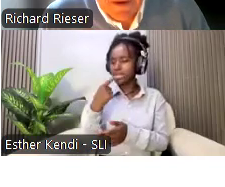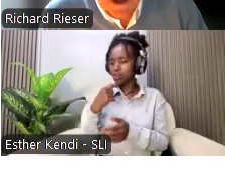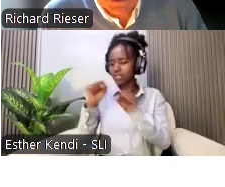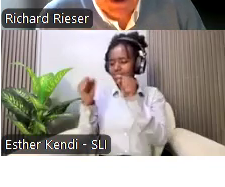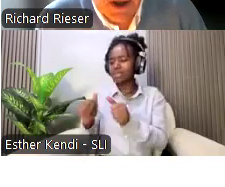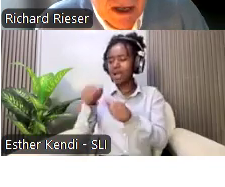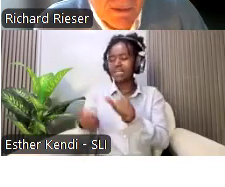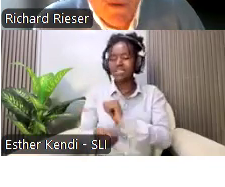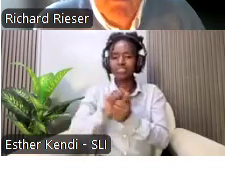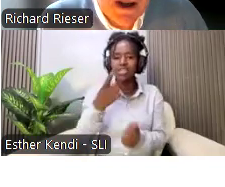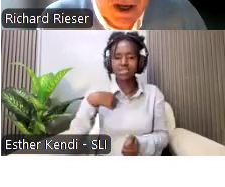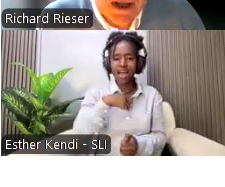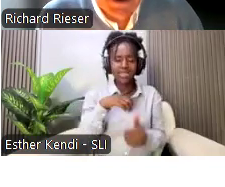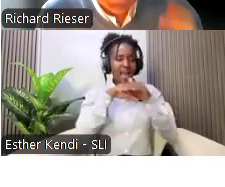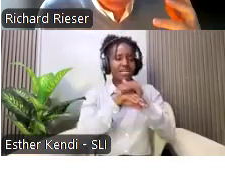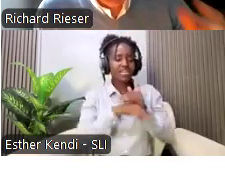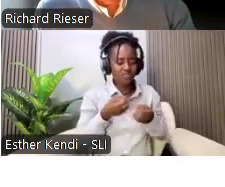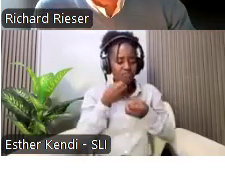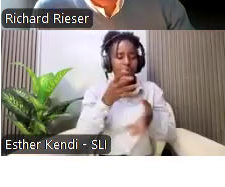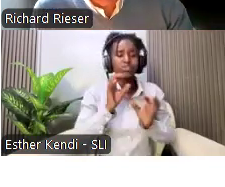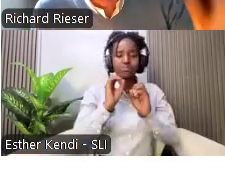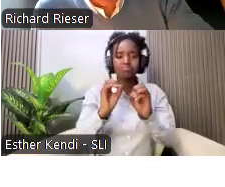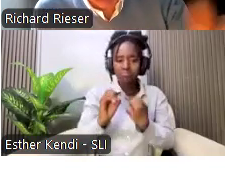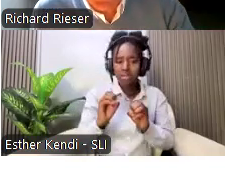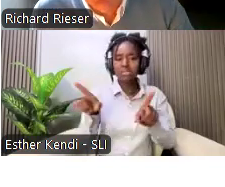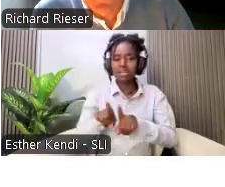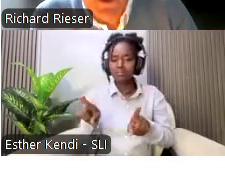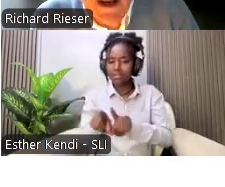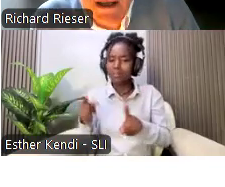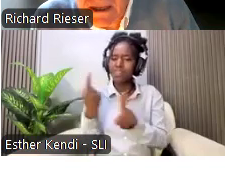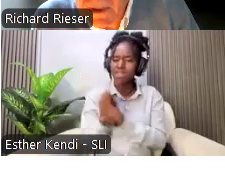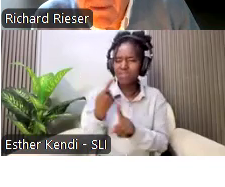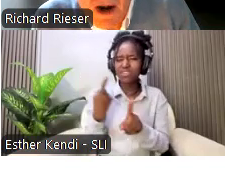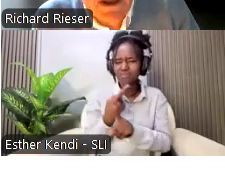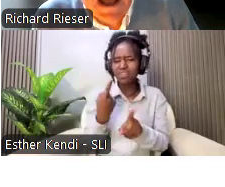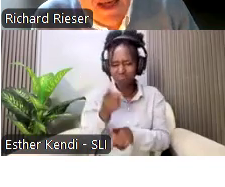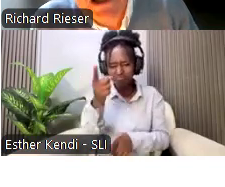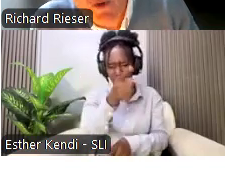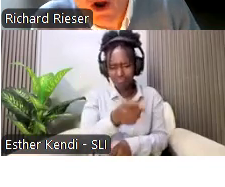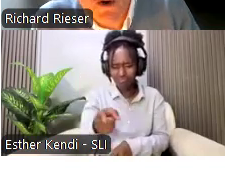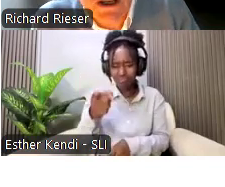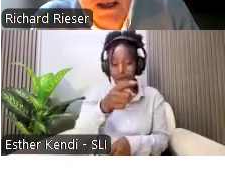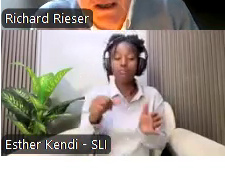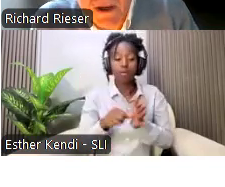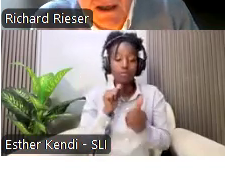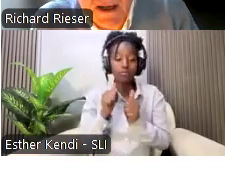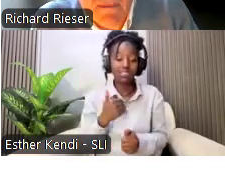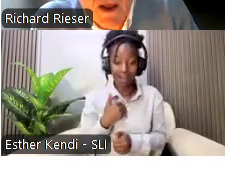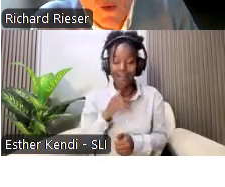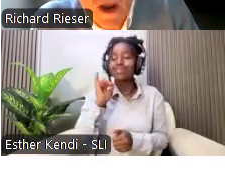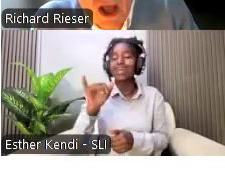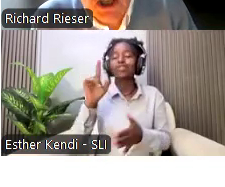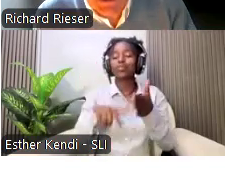inaccessible information and transport, prejudice, and our devaluation and overall inaccessible environments. That's what causes